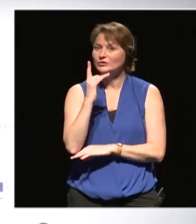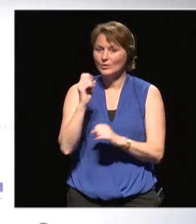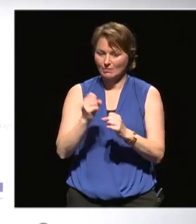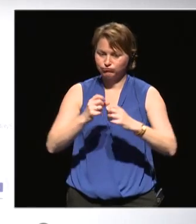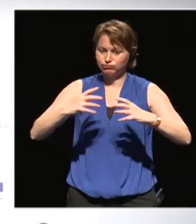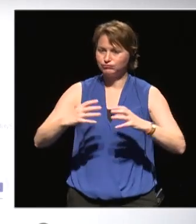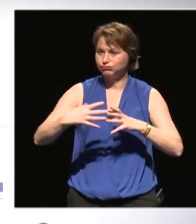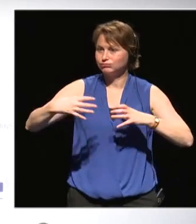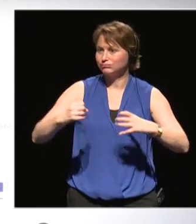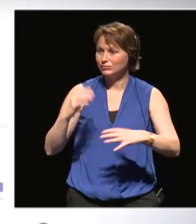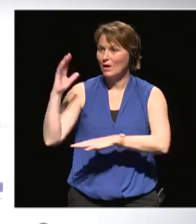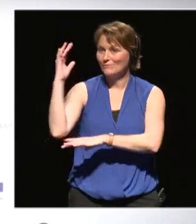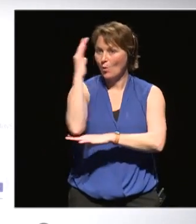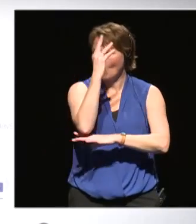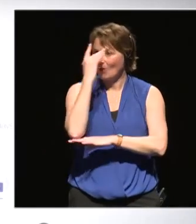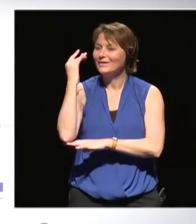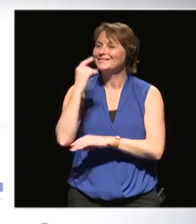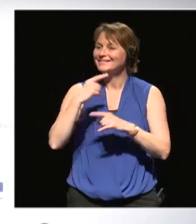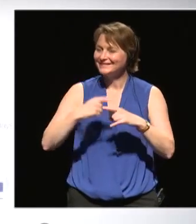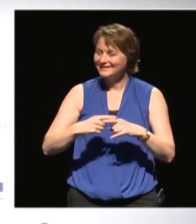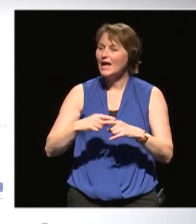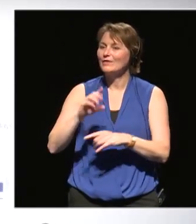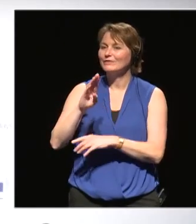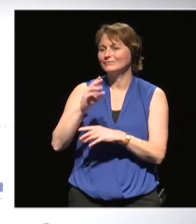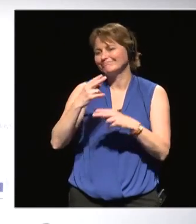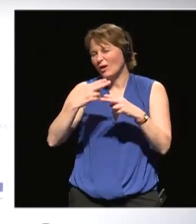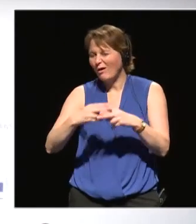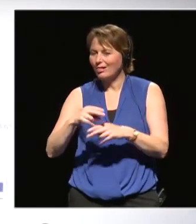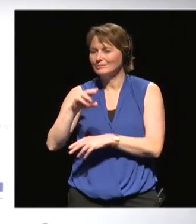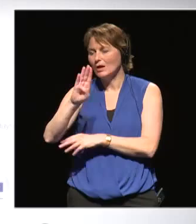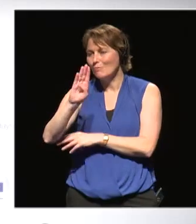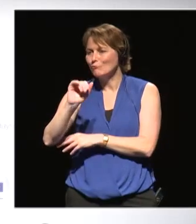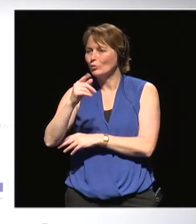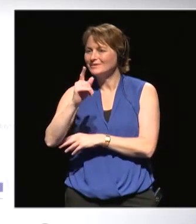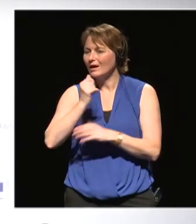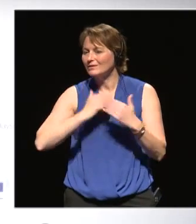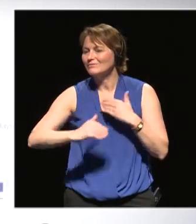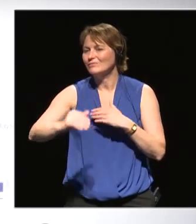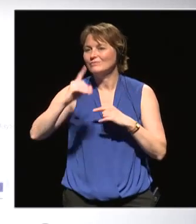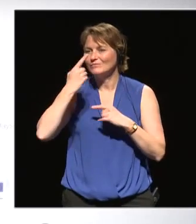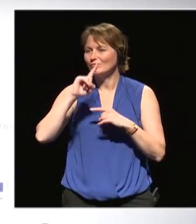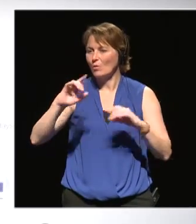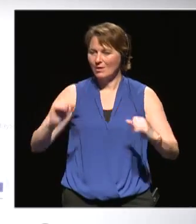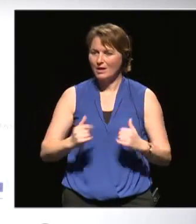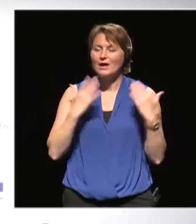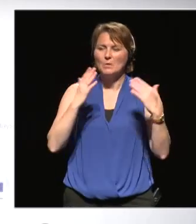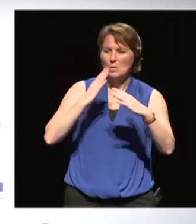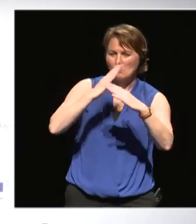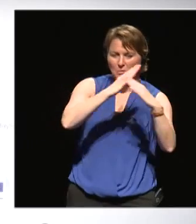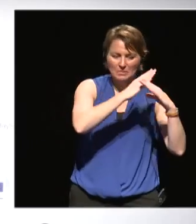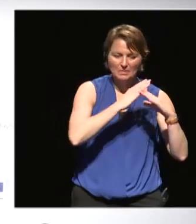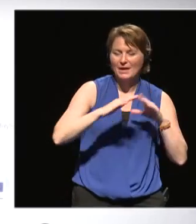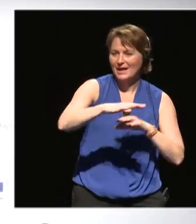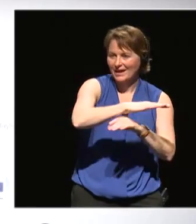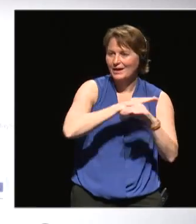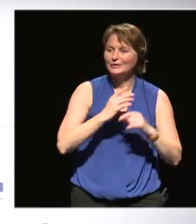have something called Bhutan for Life that's going to take care of our protected areas, a financing scheme that's going to